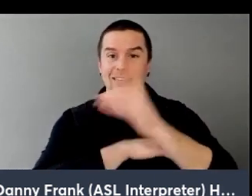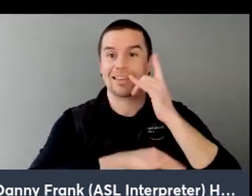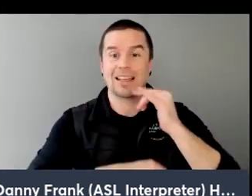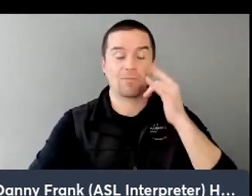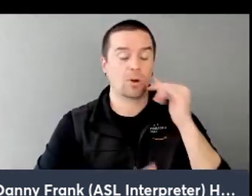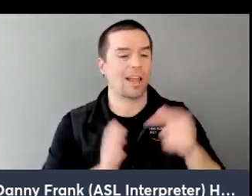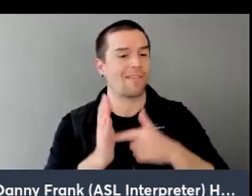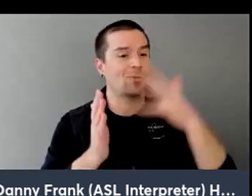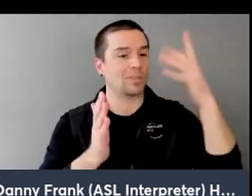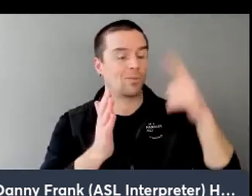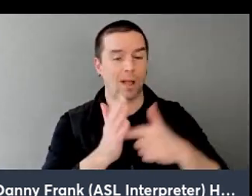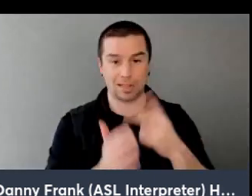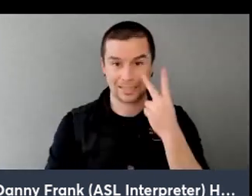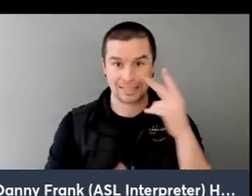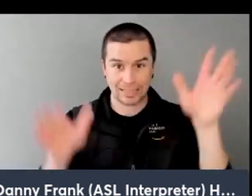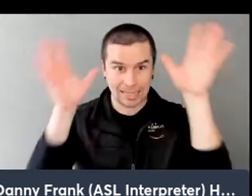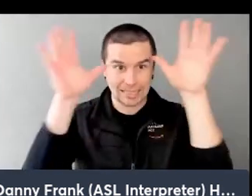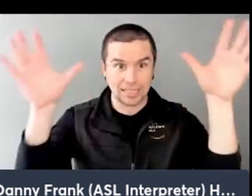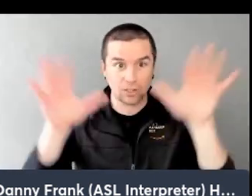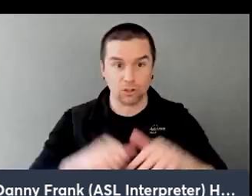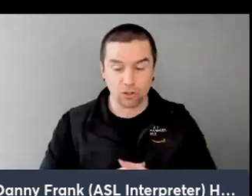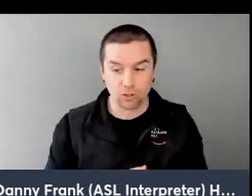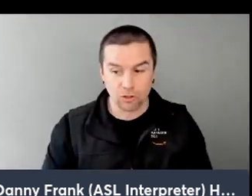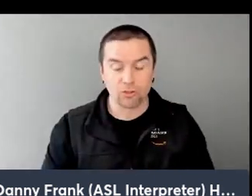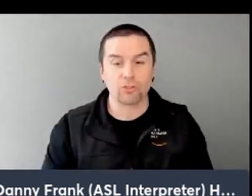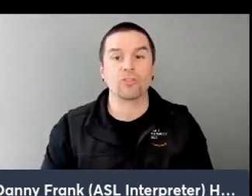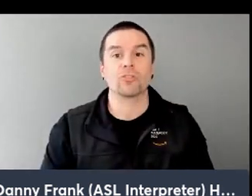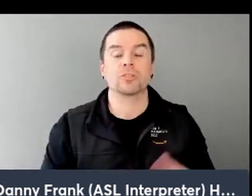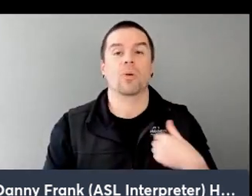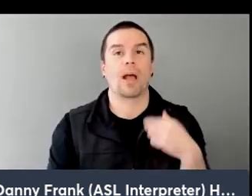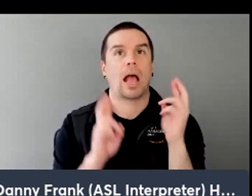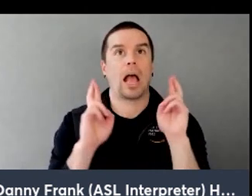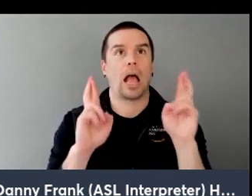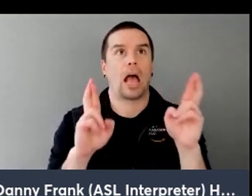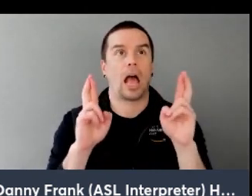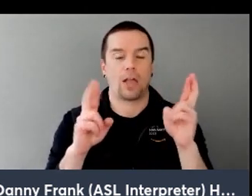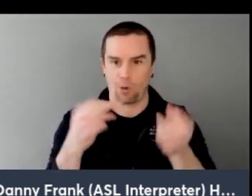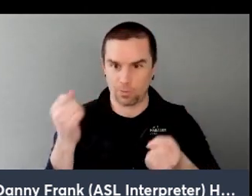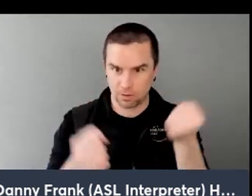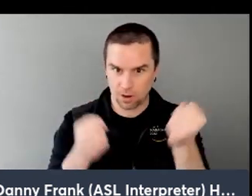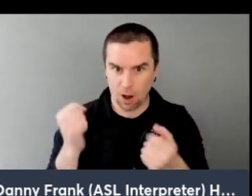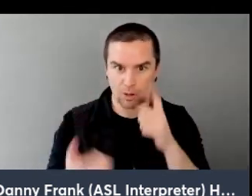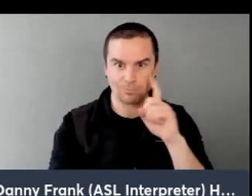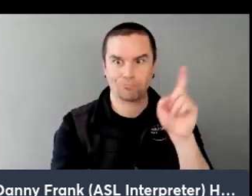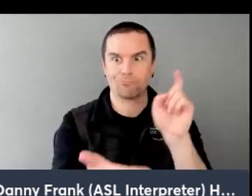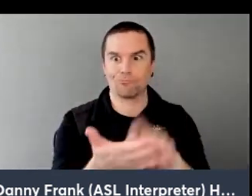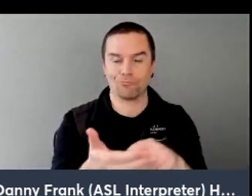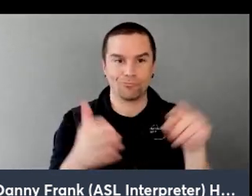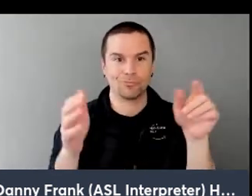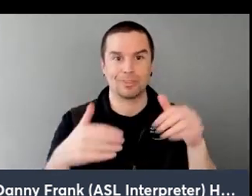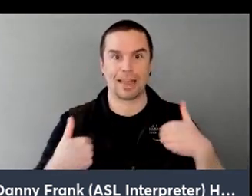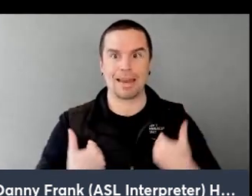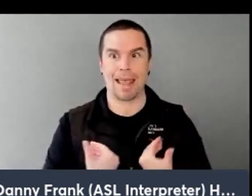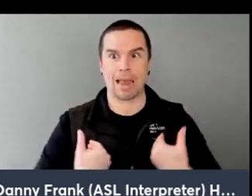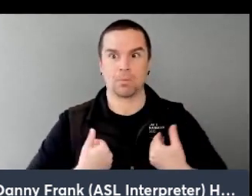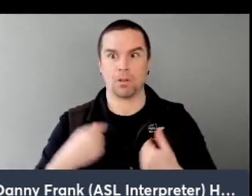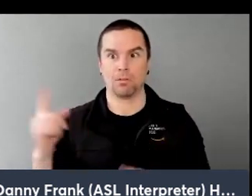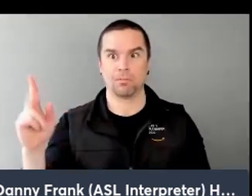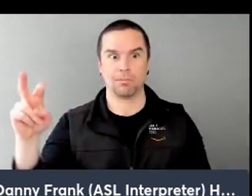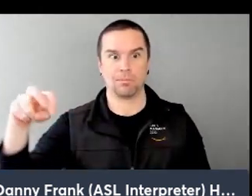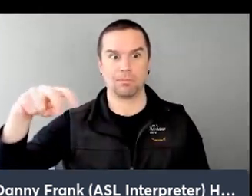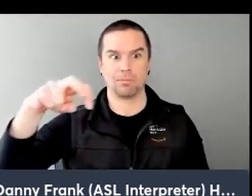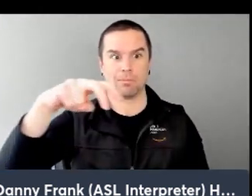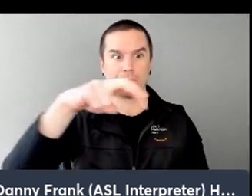deer, and I so hope that these cars can detect those deer. Yeah. And